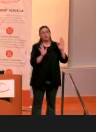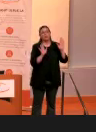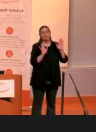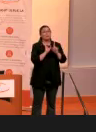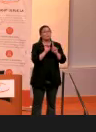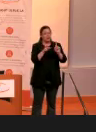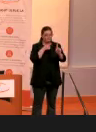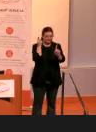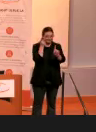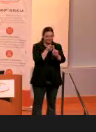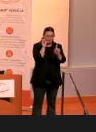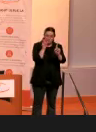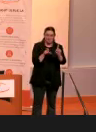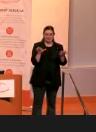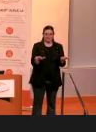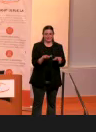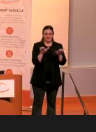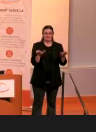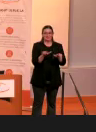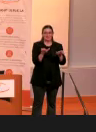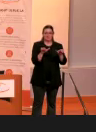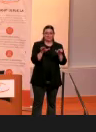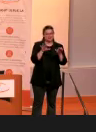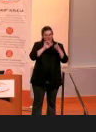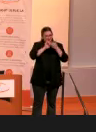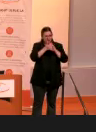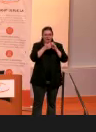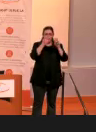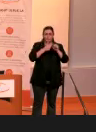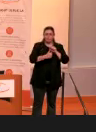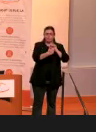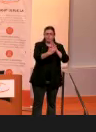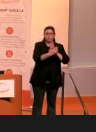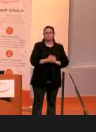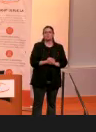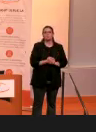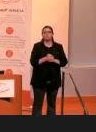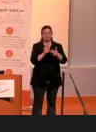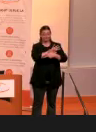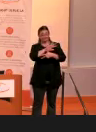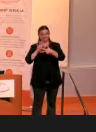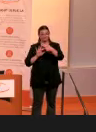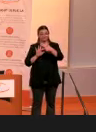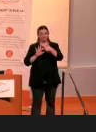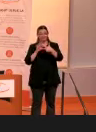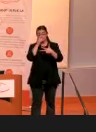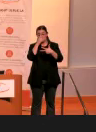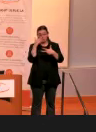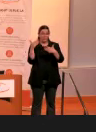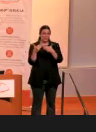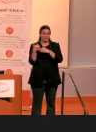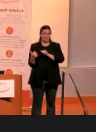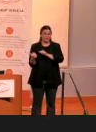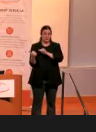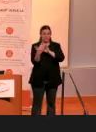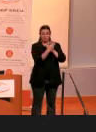is have some influence on them. I want to talk about three other aspects that have come